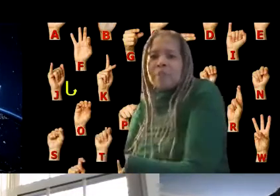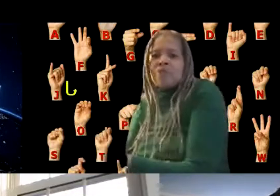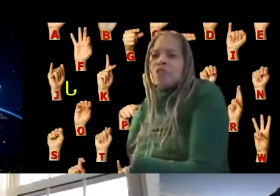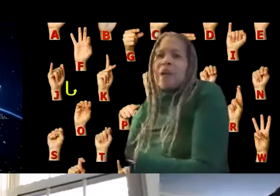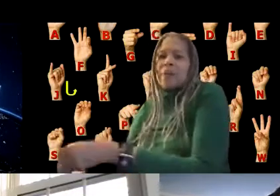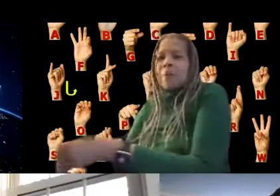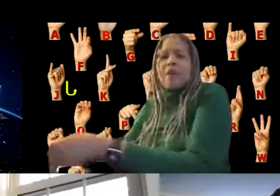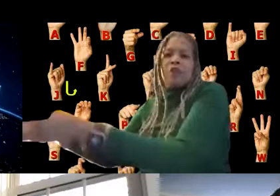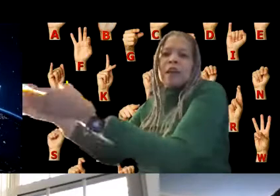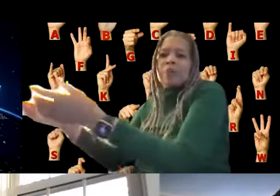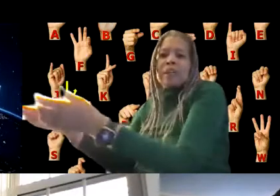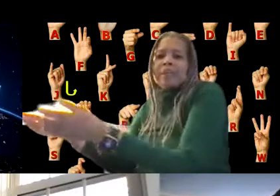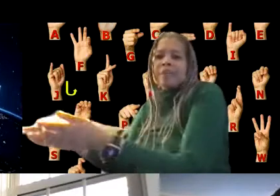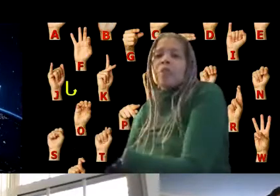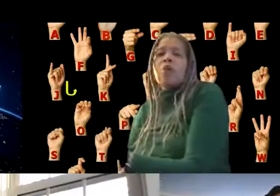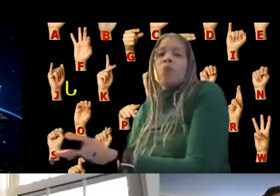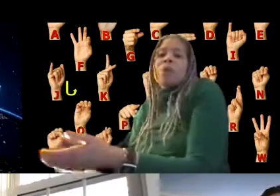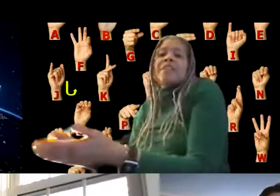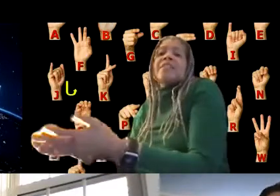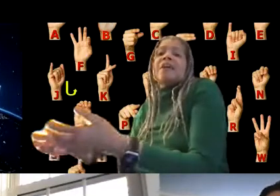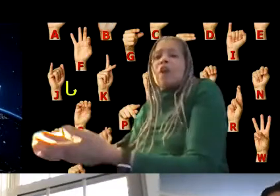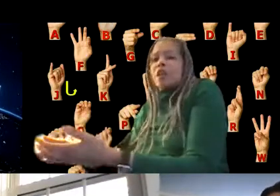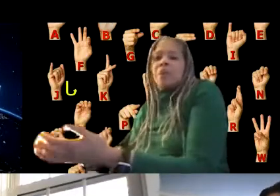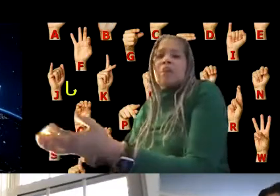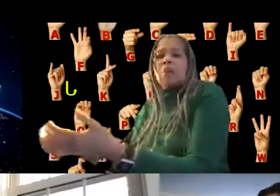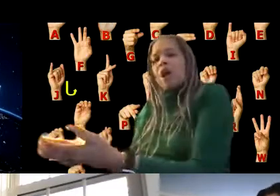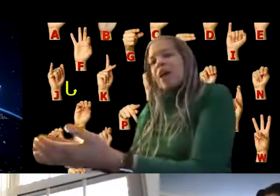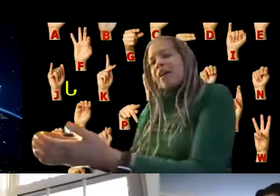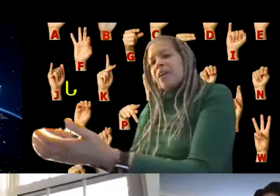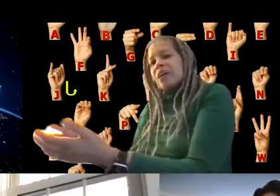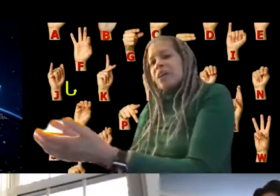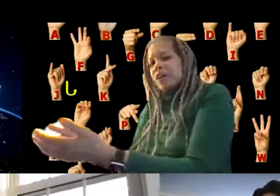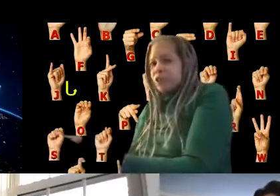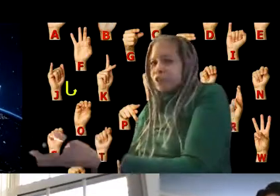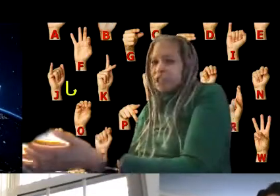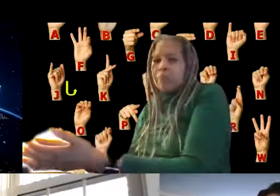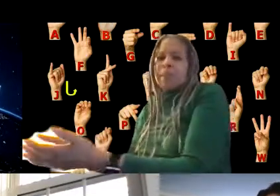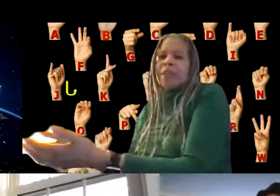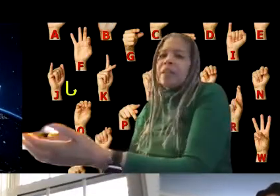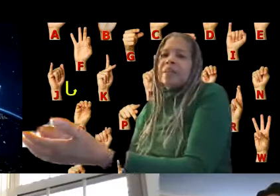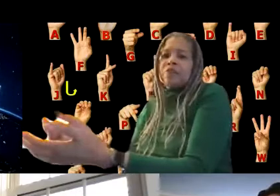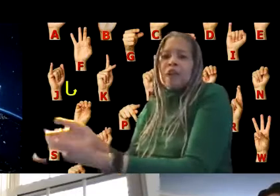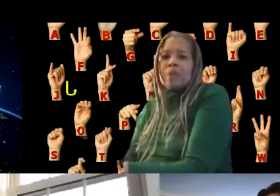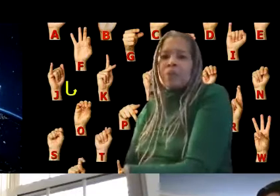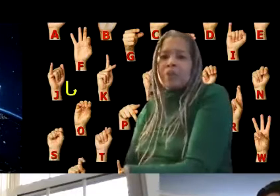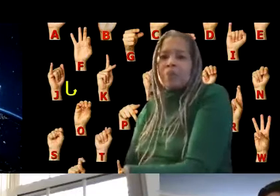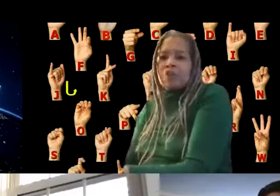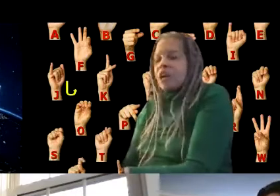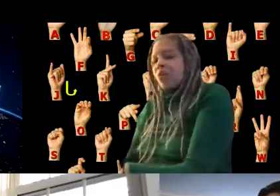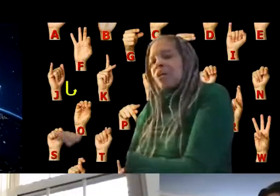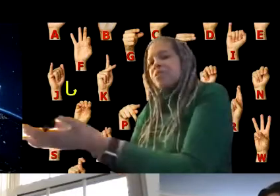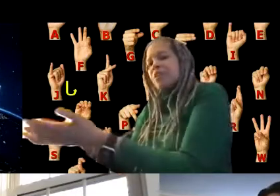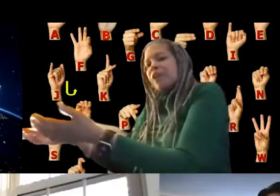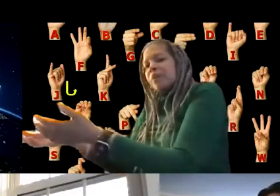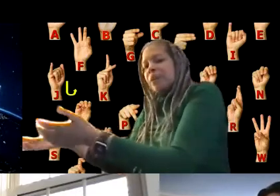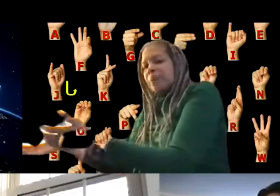endowments. You know, I have to pay for a lot of weddings and stuff. What is the argument why a girl child would be any less valuable than a boy child?